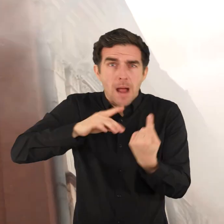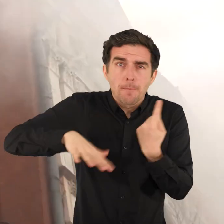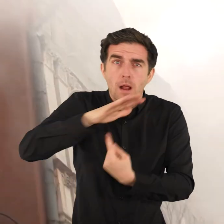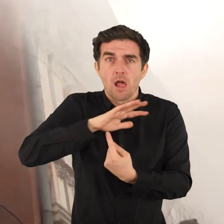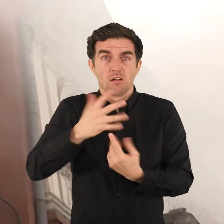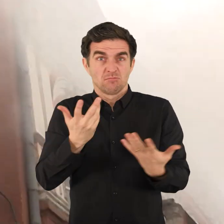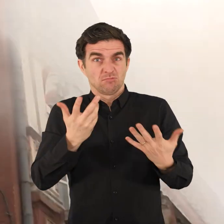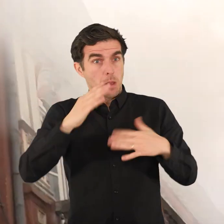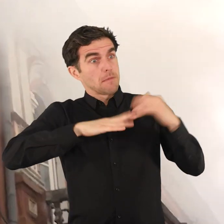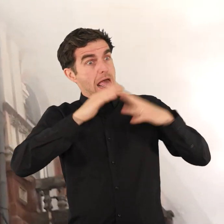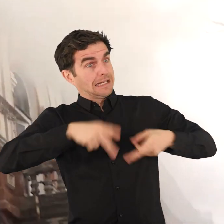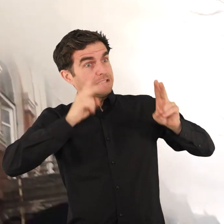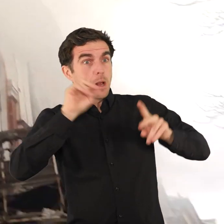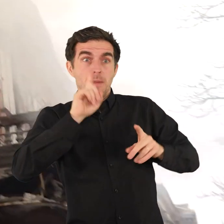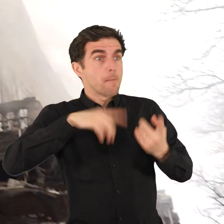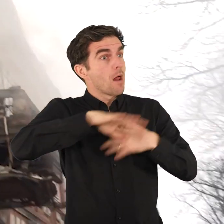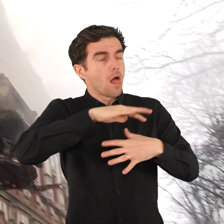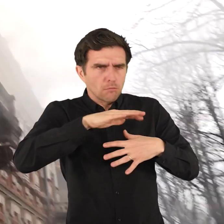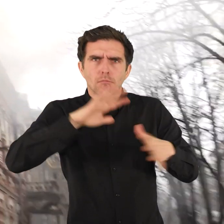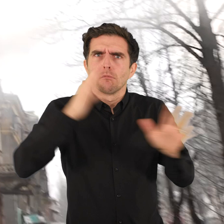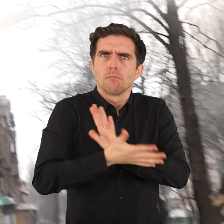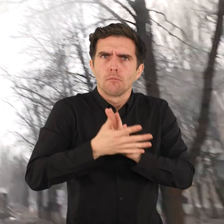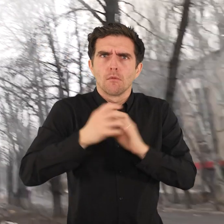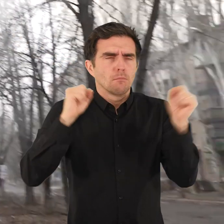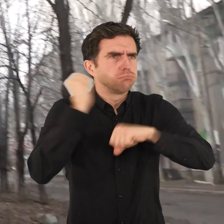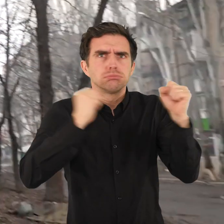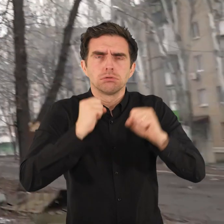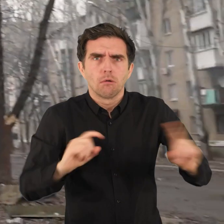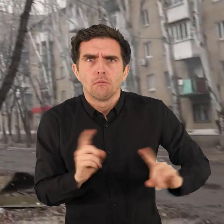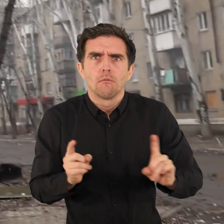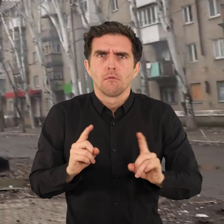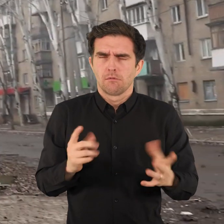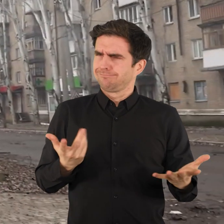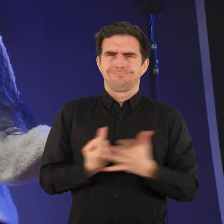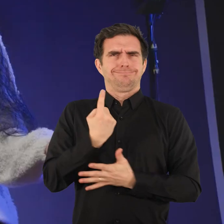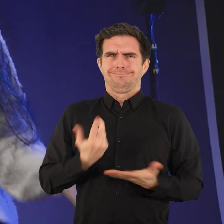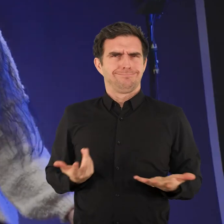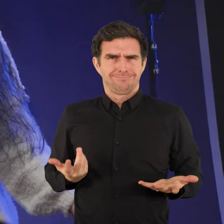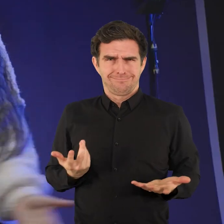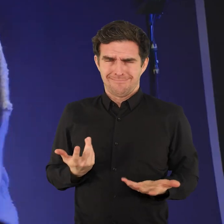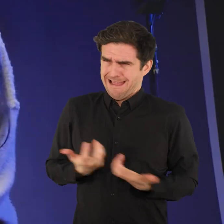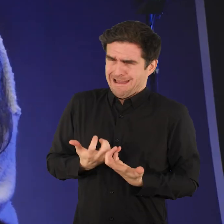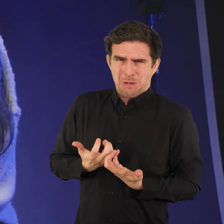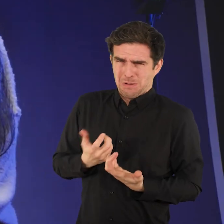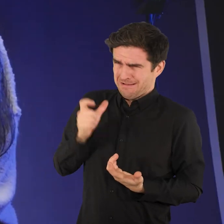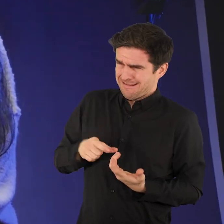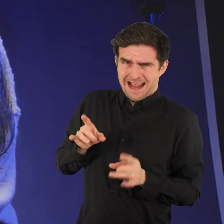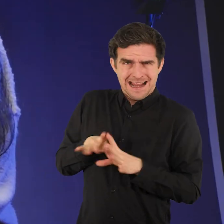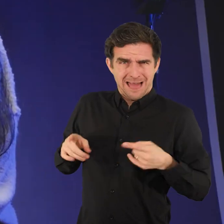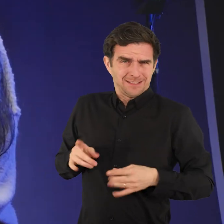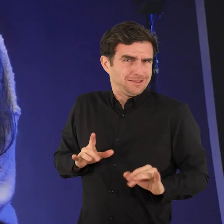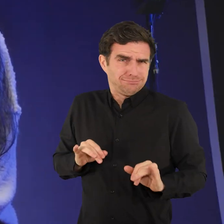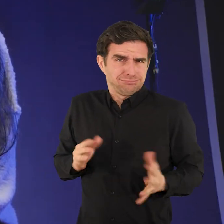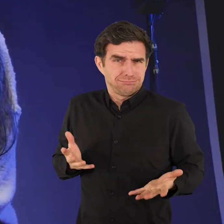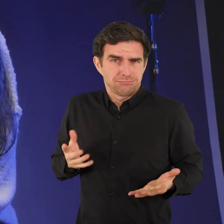well. Just in the middle of the day, a civilian building can get destroyed. What kind of message you can send to that